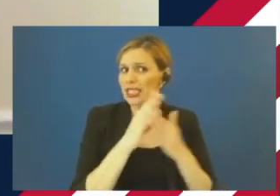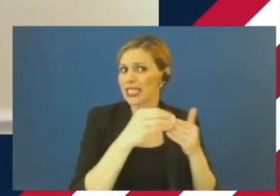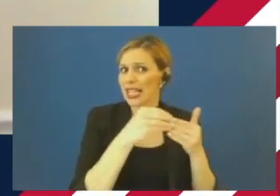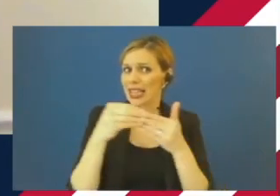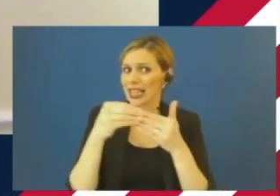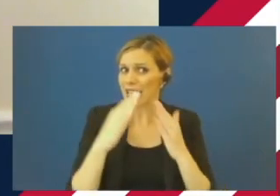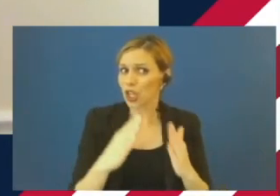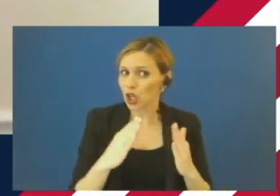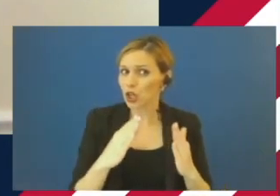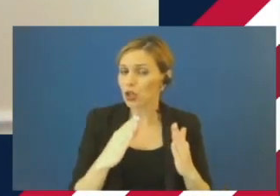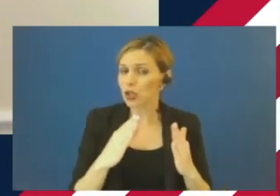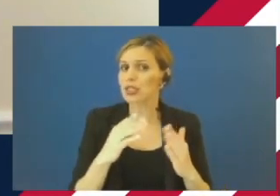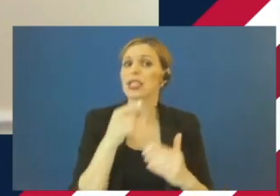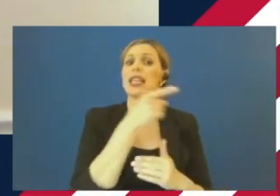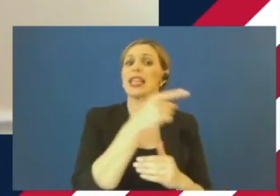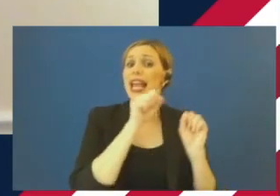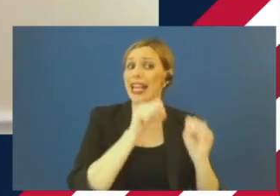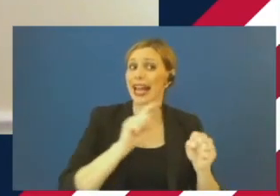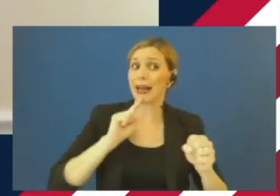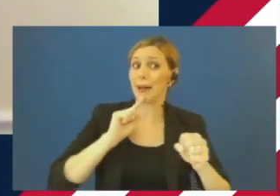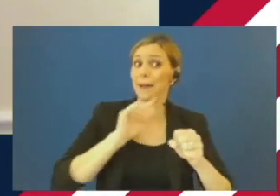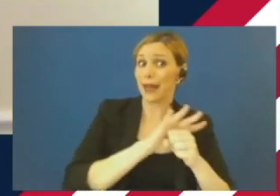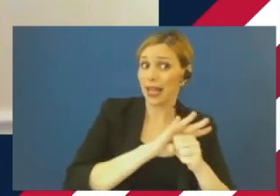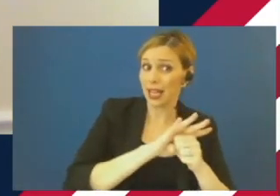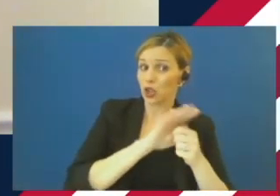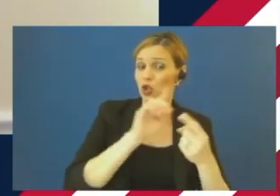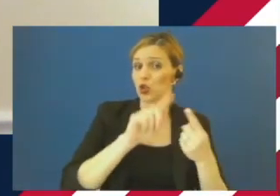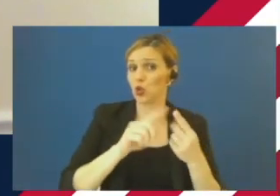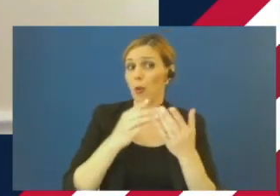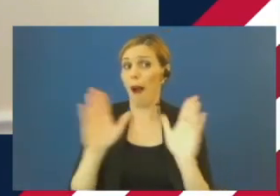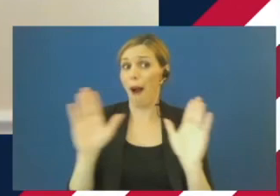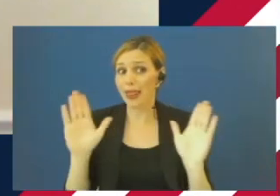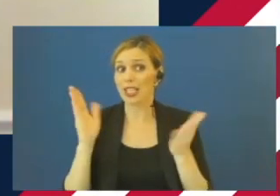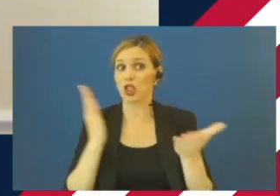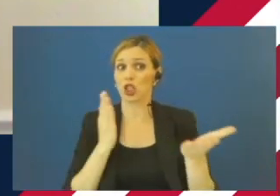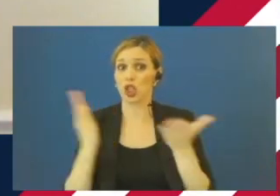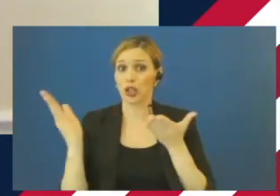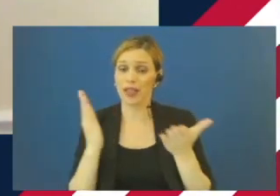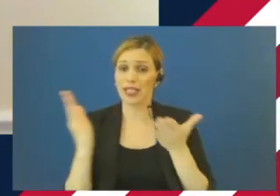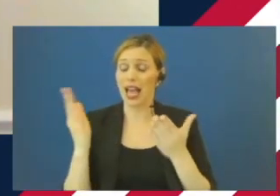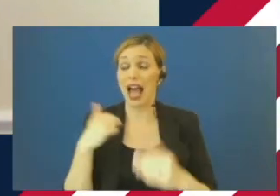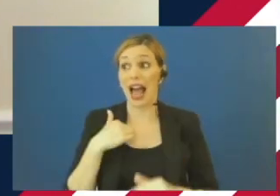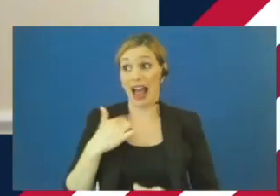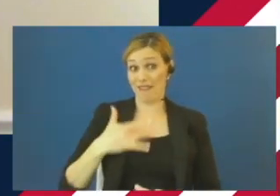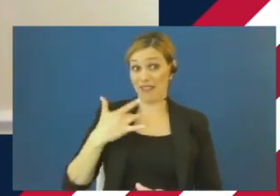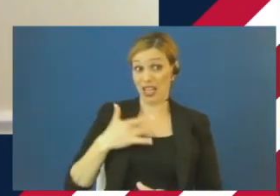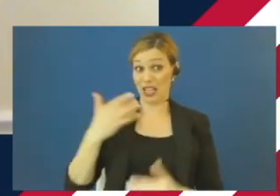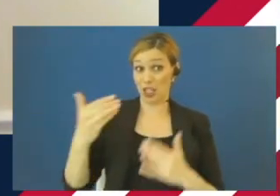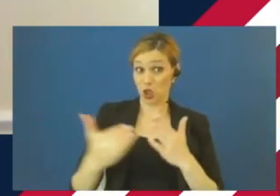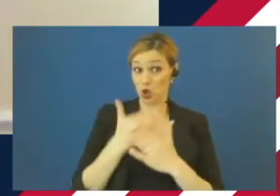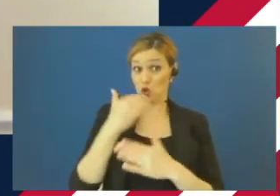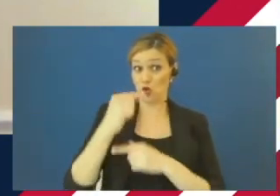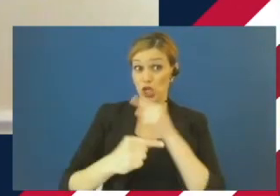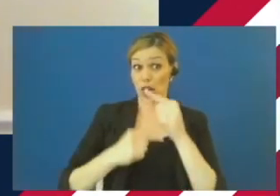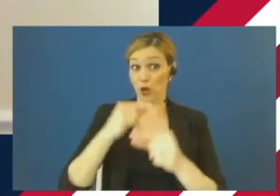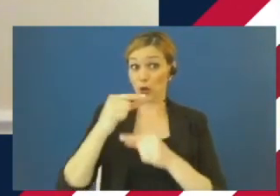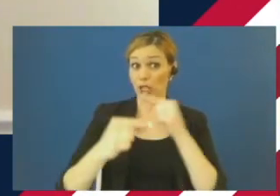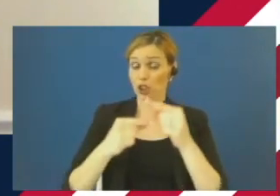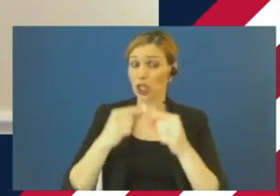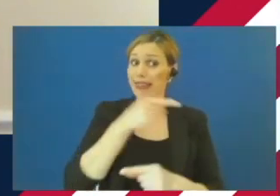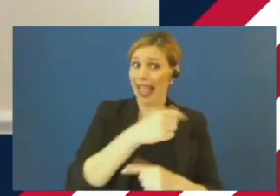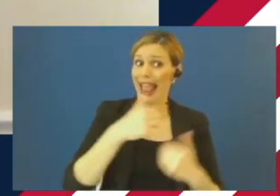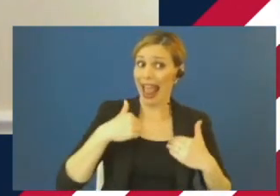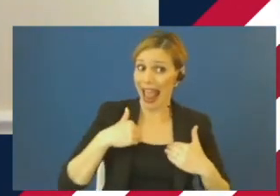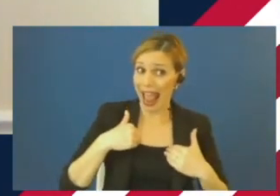public service commitment. I'm a mother of two, and I have to say that this generation is purpose-driven, and I